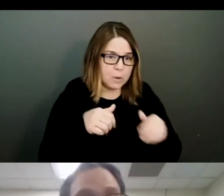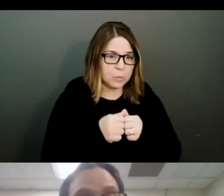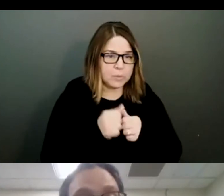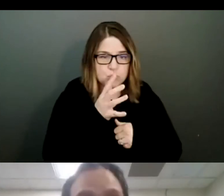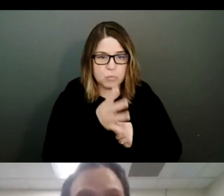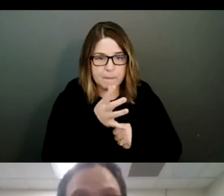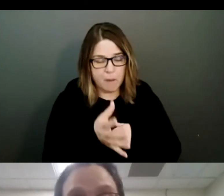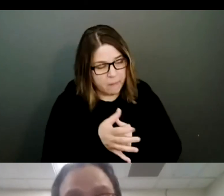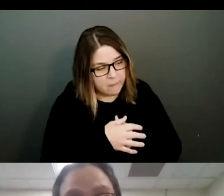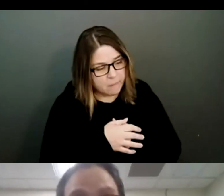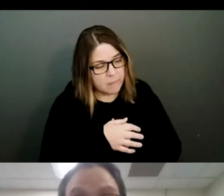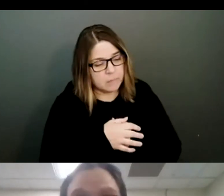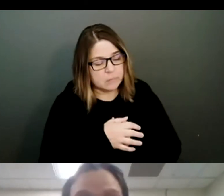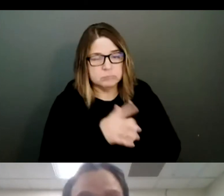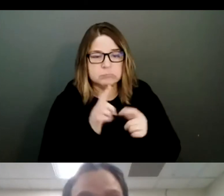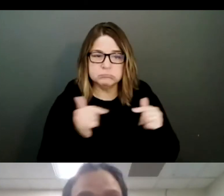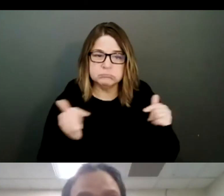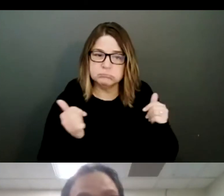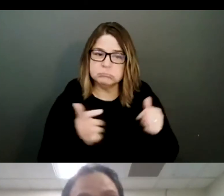and, that sort of thing.